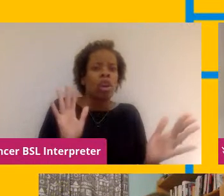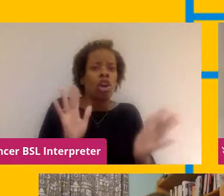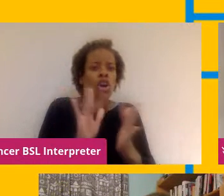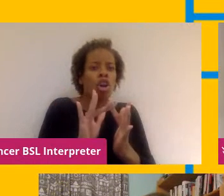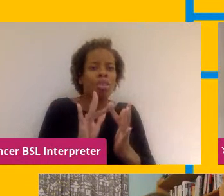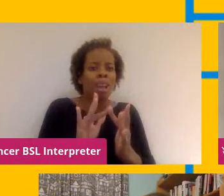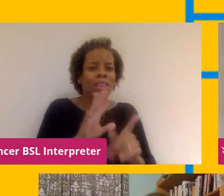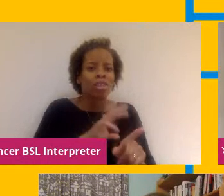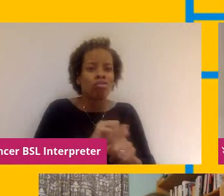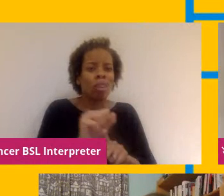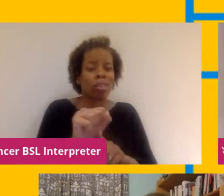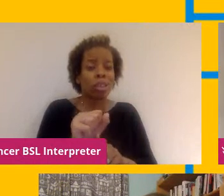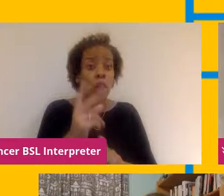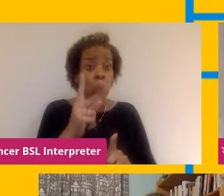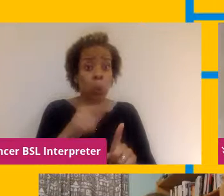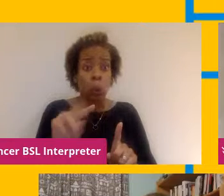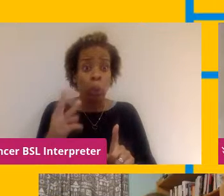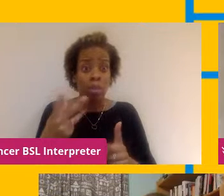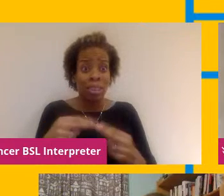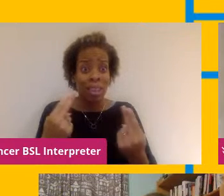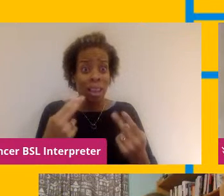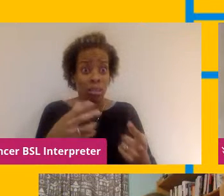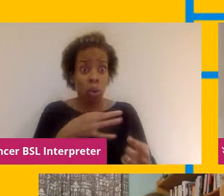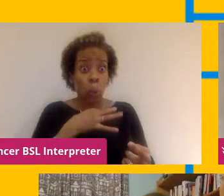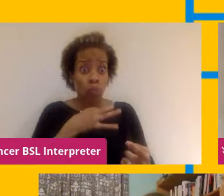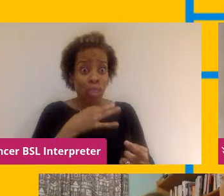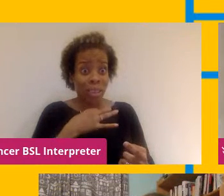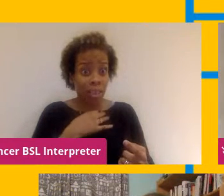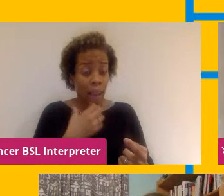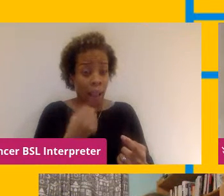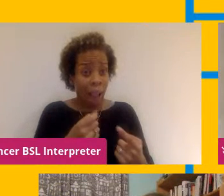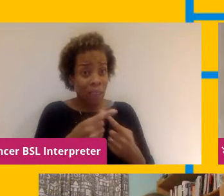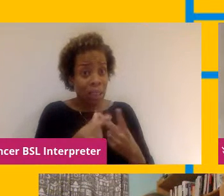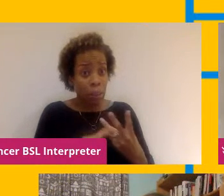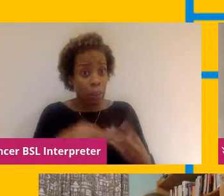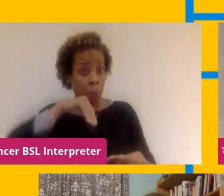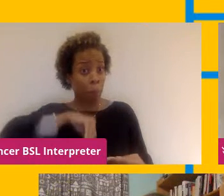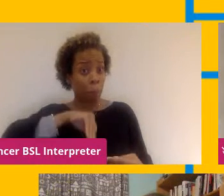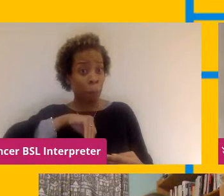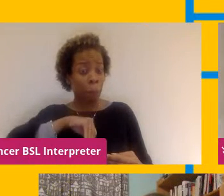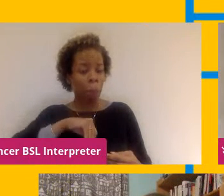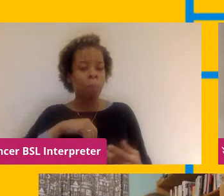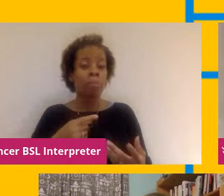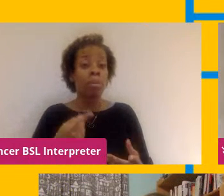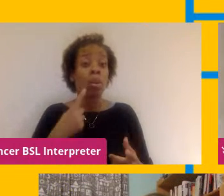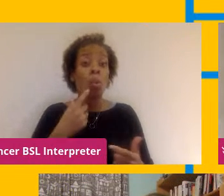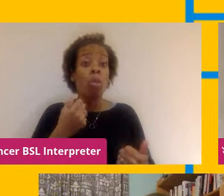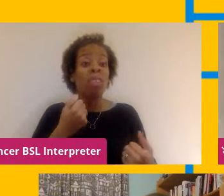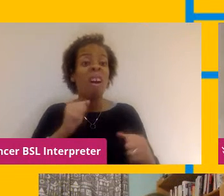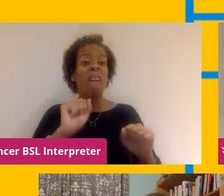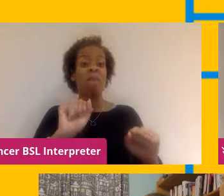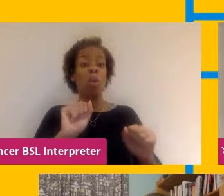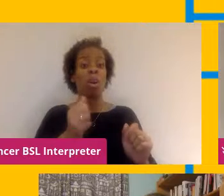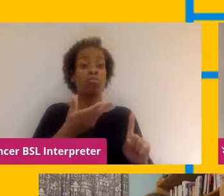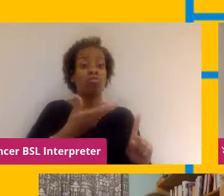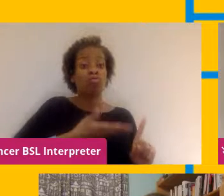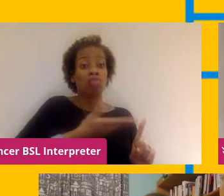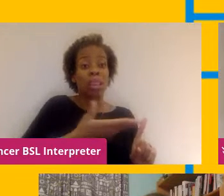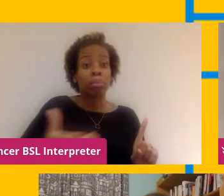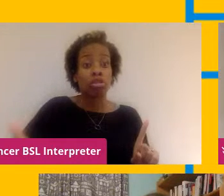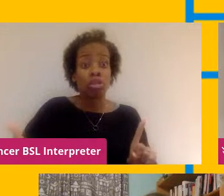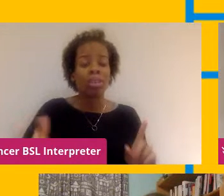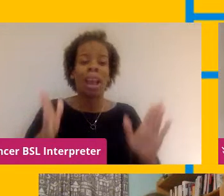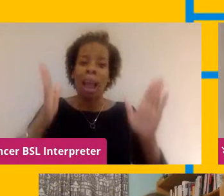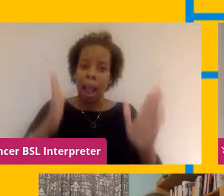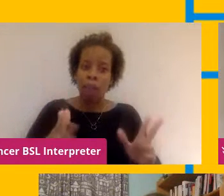even with 2 to 3 days, the risk is still there. It's just much reduced. So if we want to avoid transmission, then this is something to consider in the workplace.